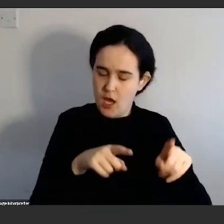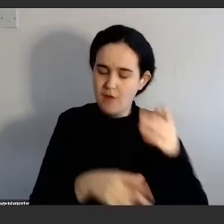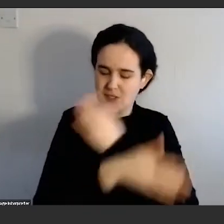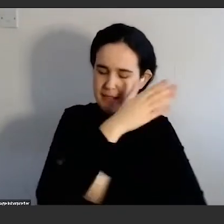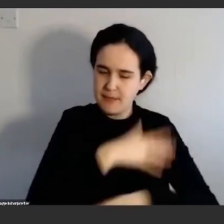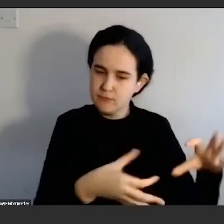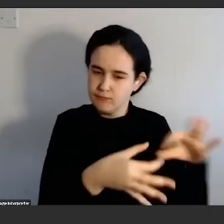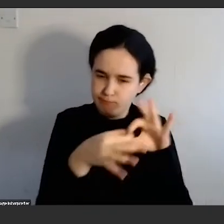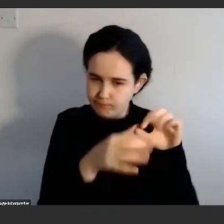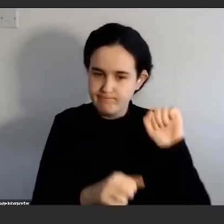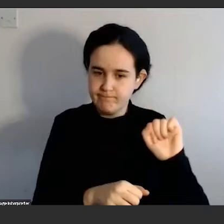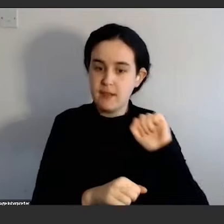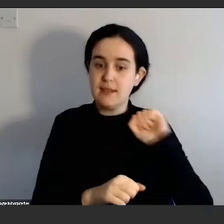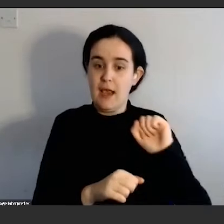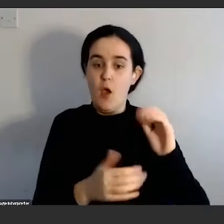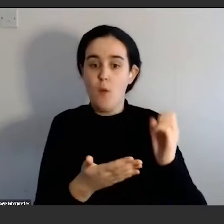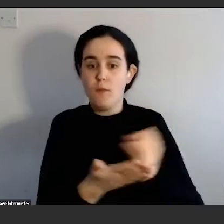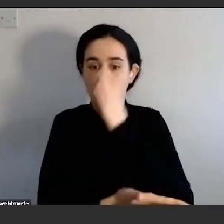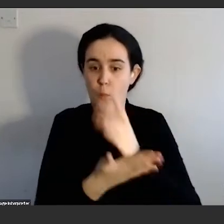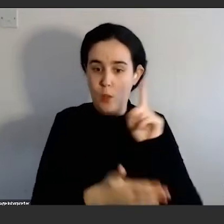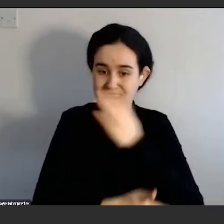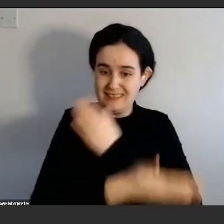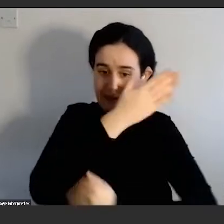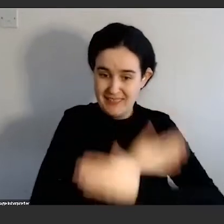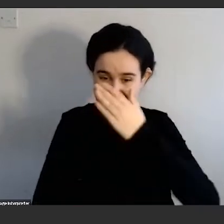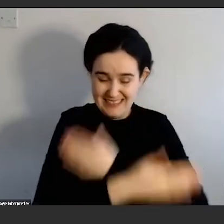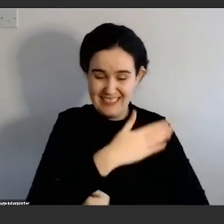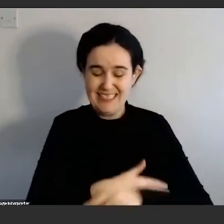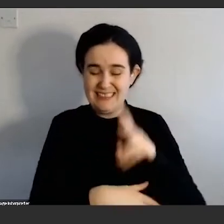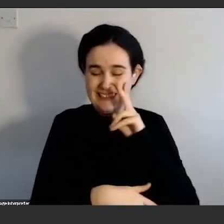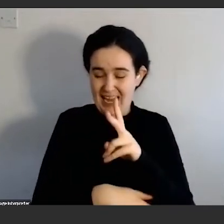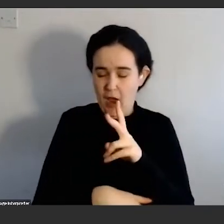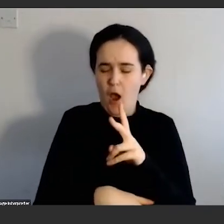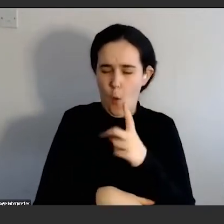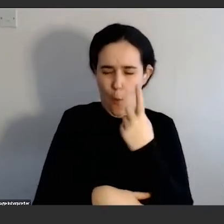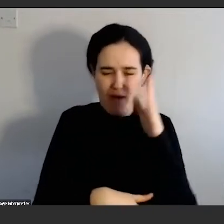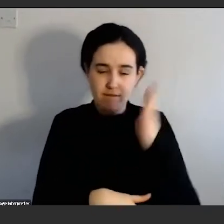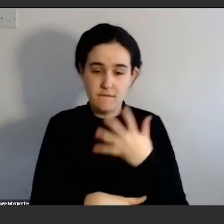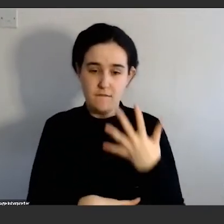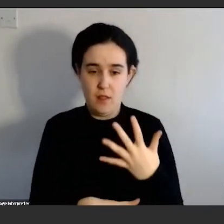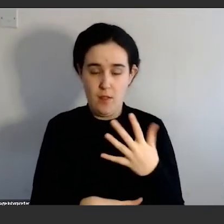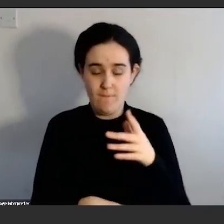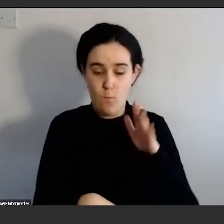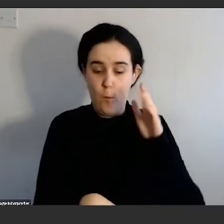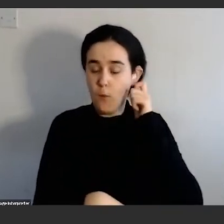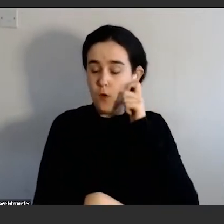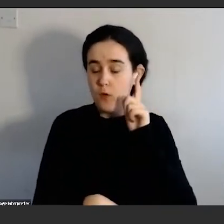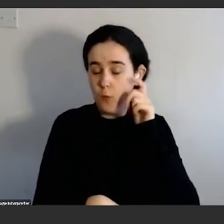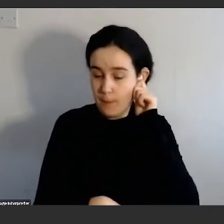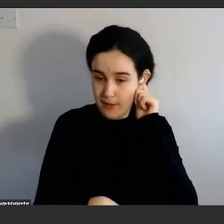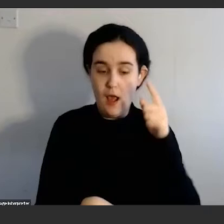is we decide. As we heard from the president of the Disability Alliance, nothing about us without